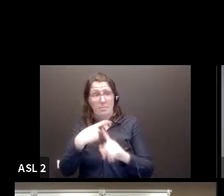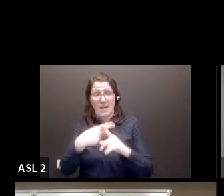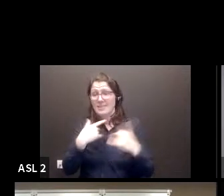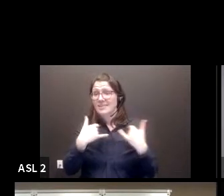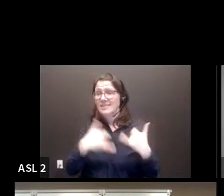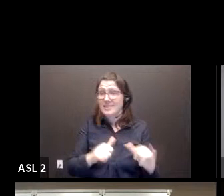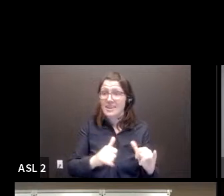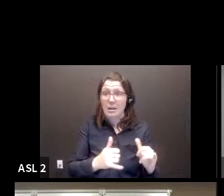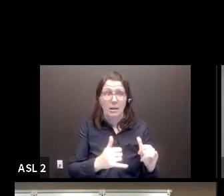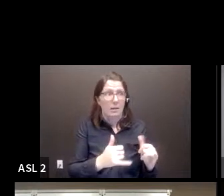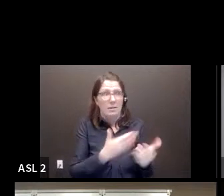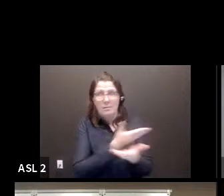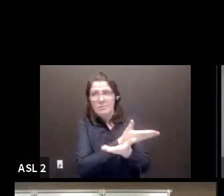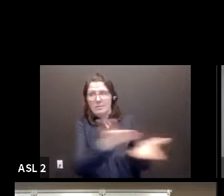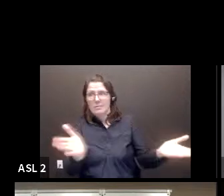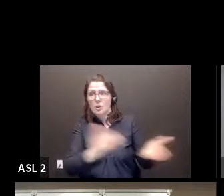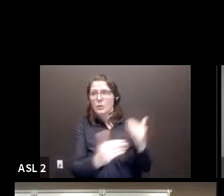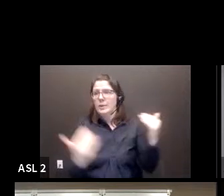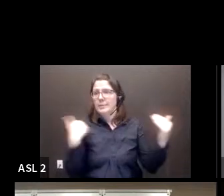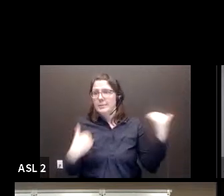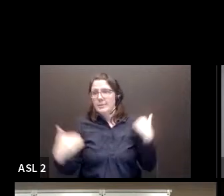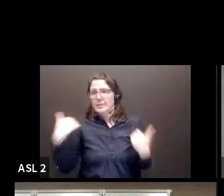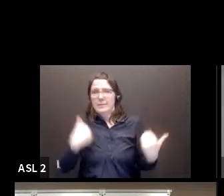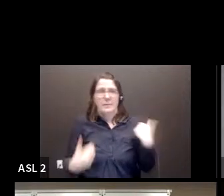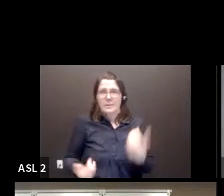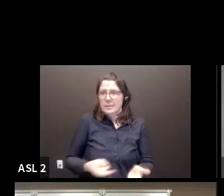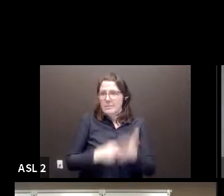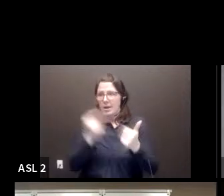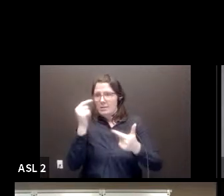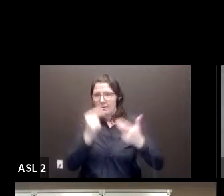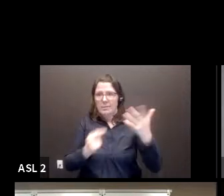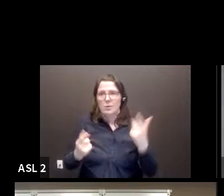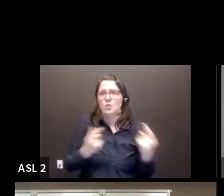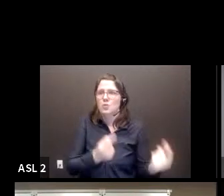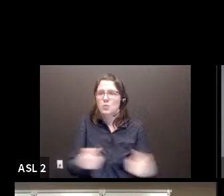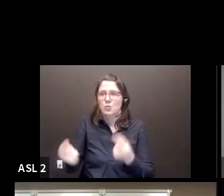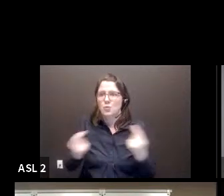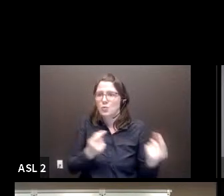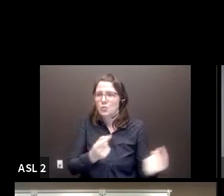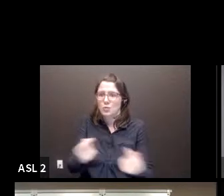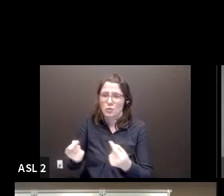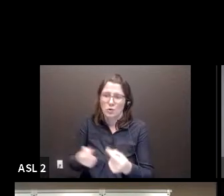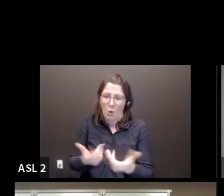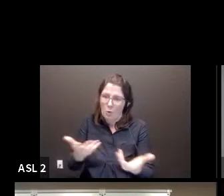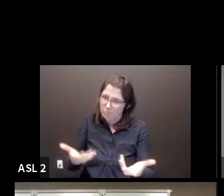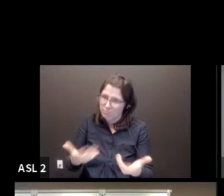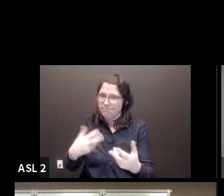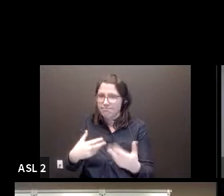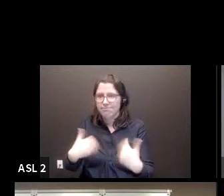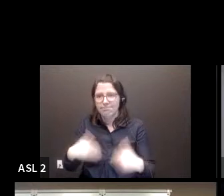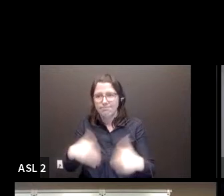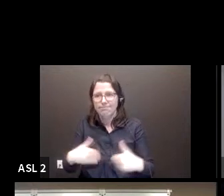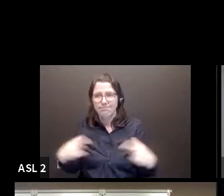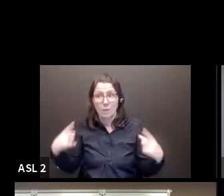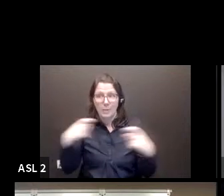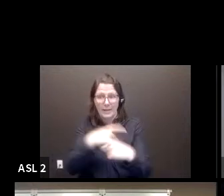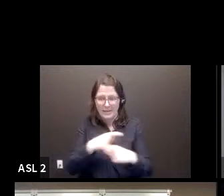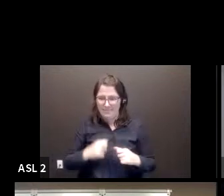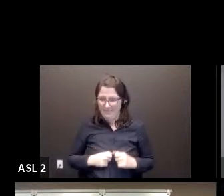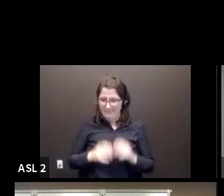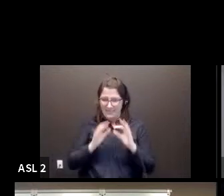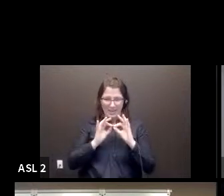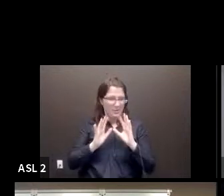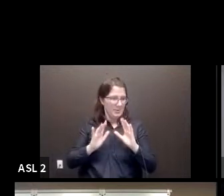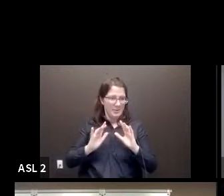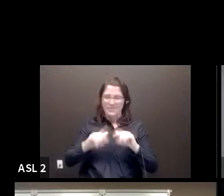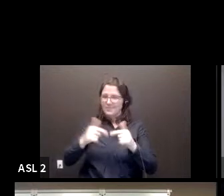of the organization to consider in that equation of what do we do with each individual hire thank you very much